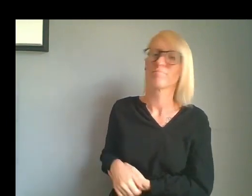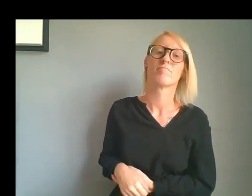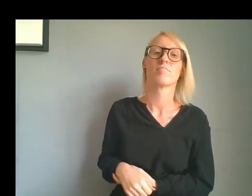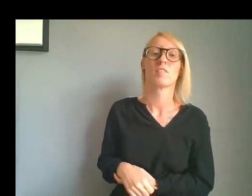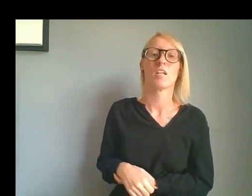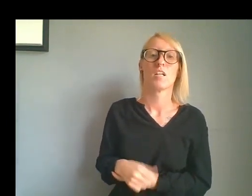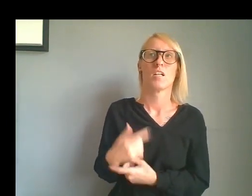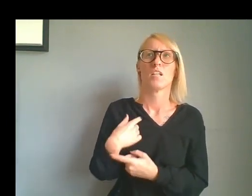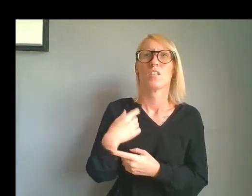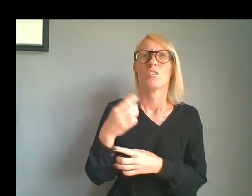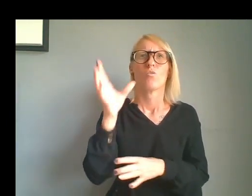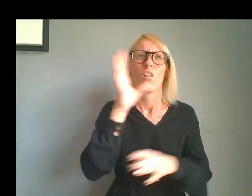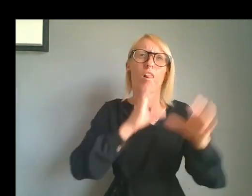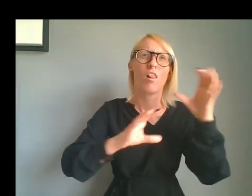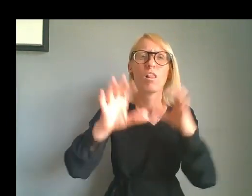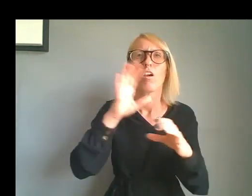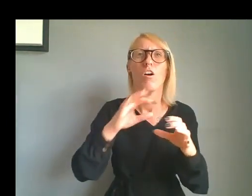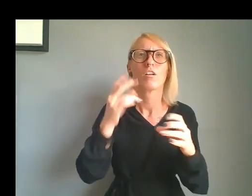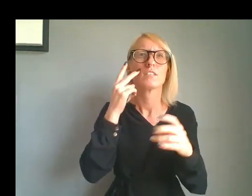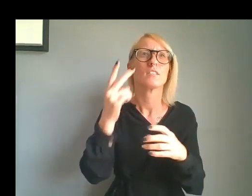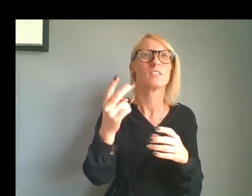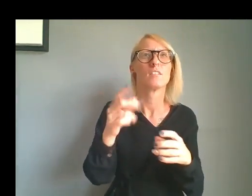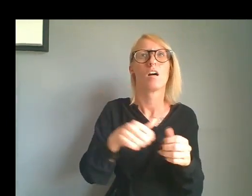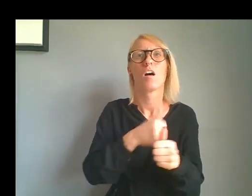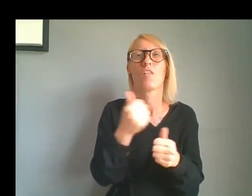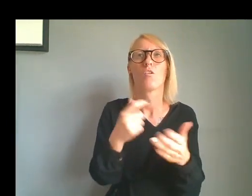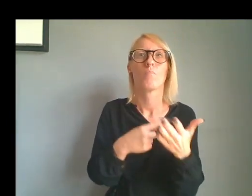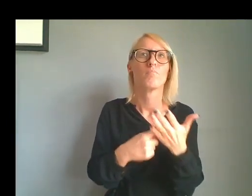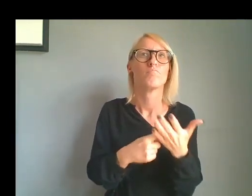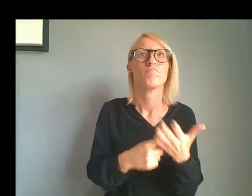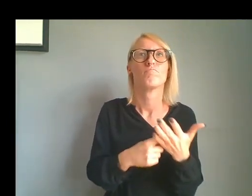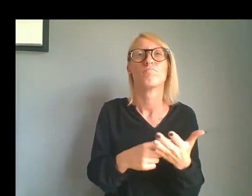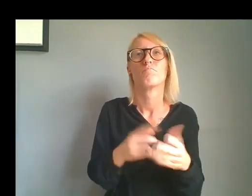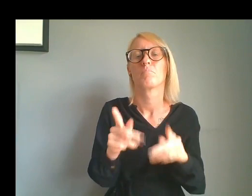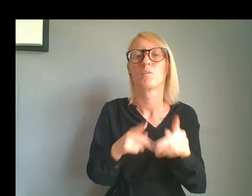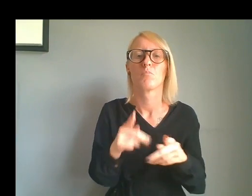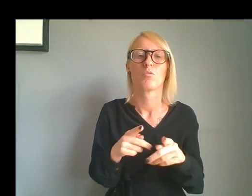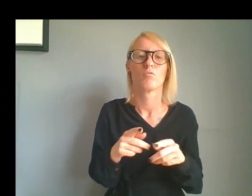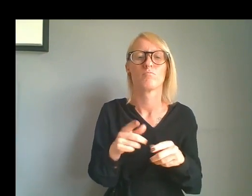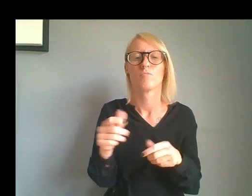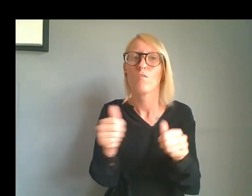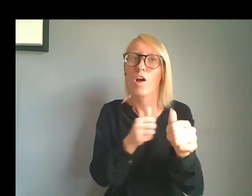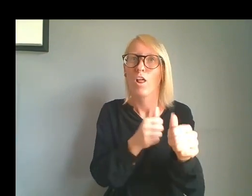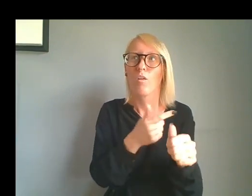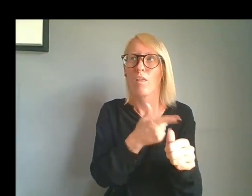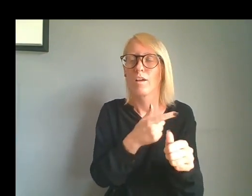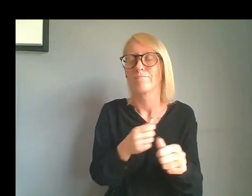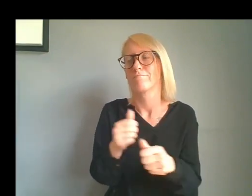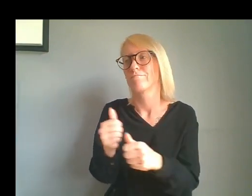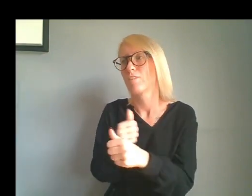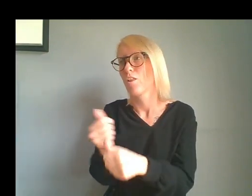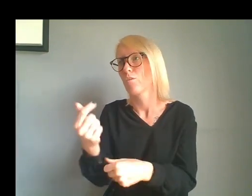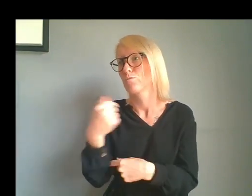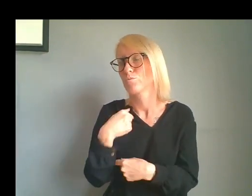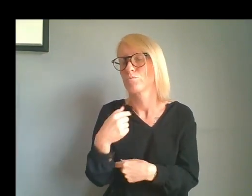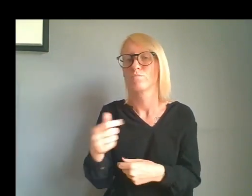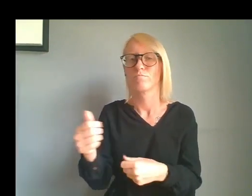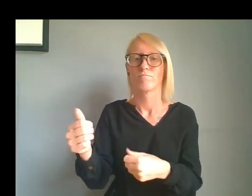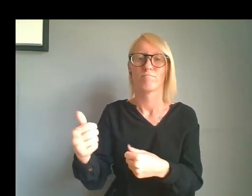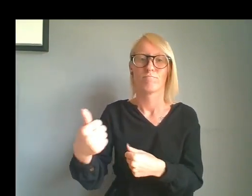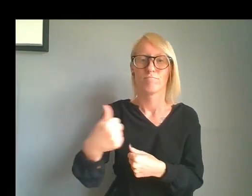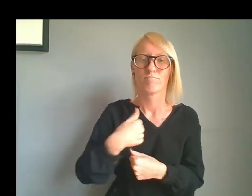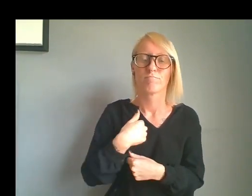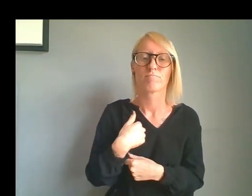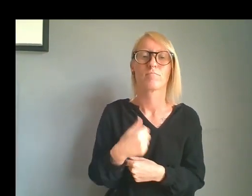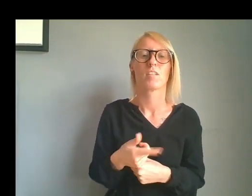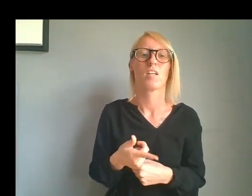and people follow you. And then these are just some of the ways that I use it, just letting, what I like to do is